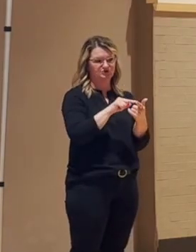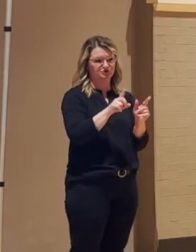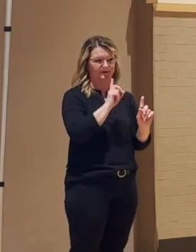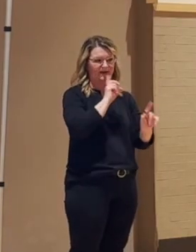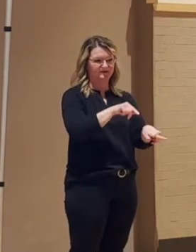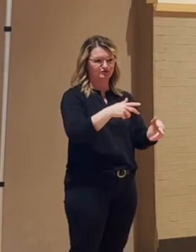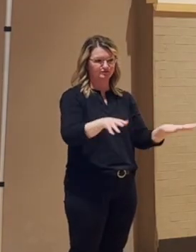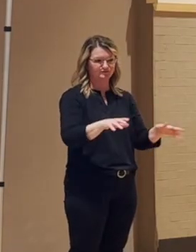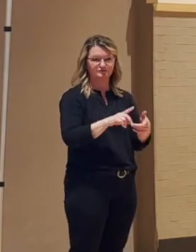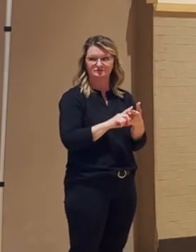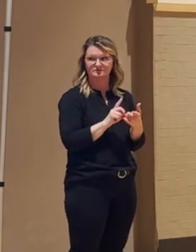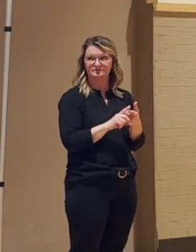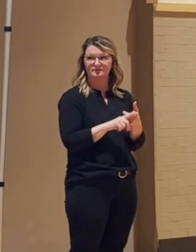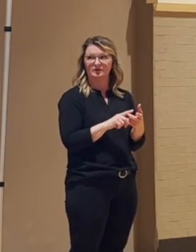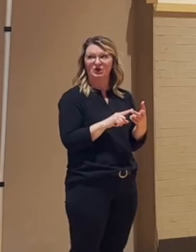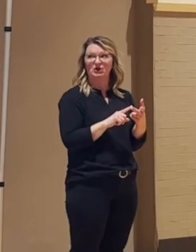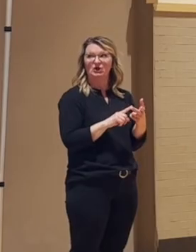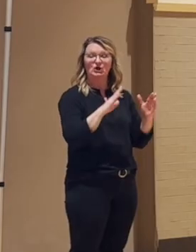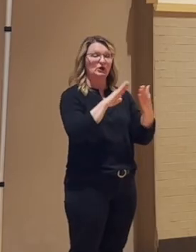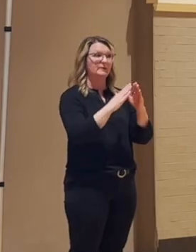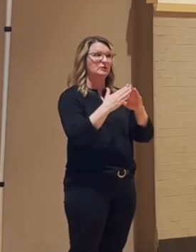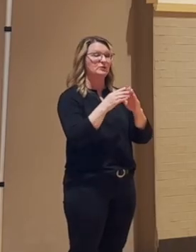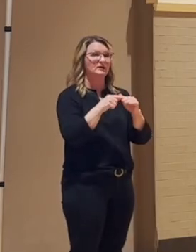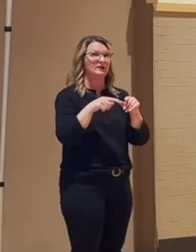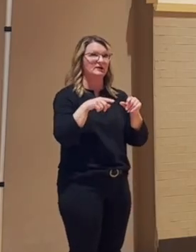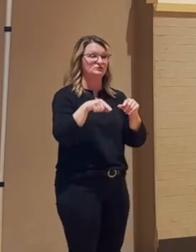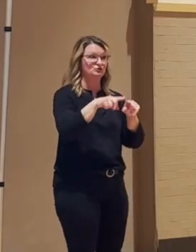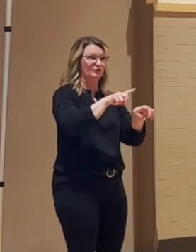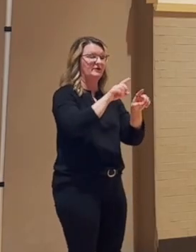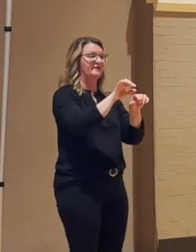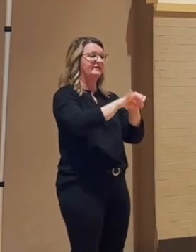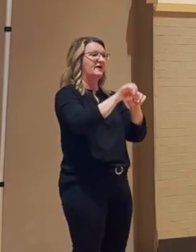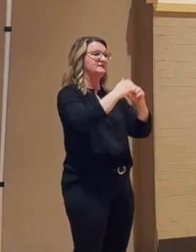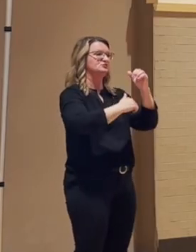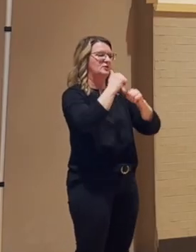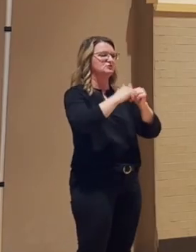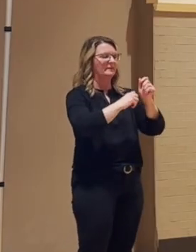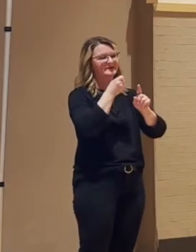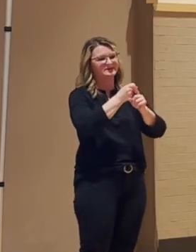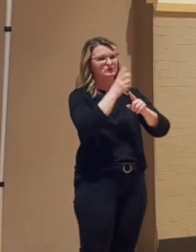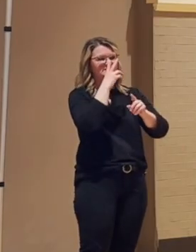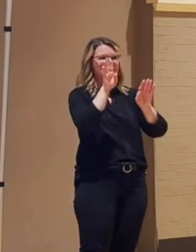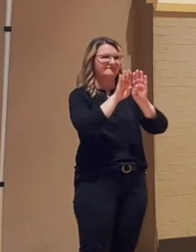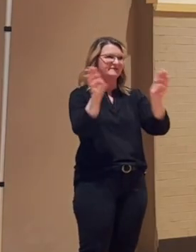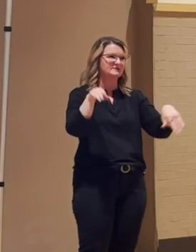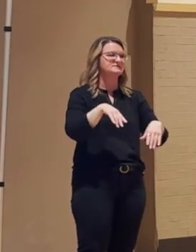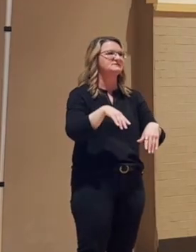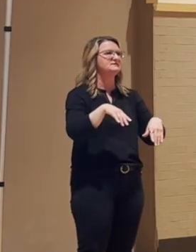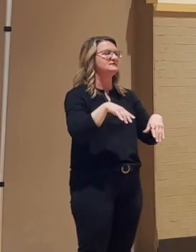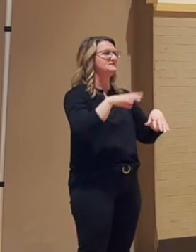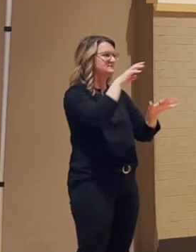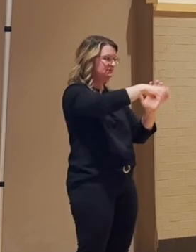of. The community character, obviously, during construction may be impacted because you see fences, soil